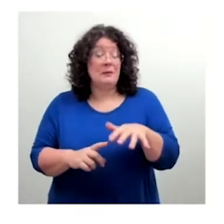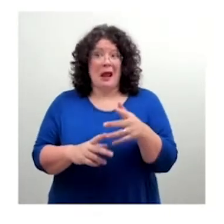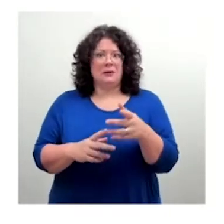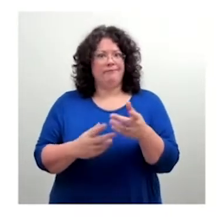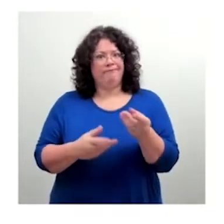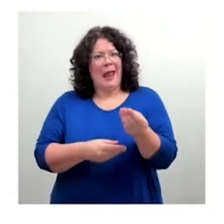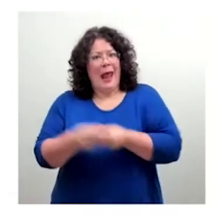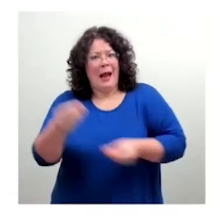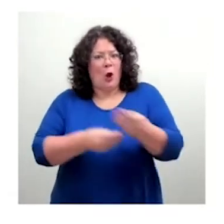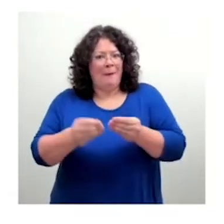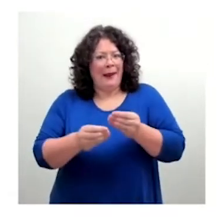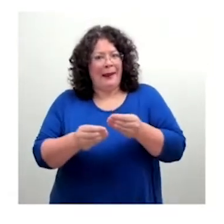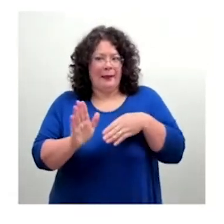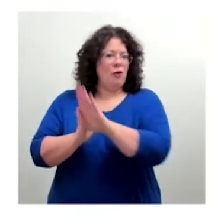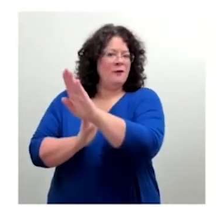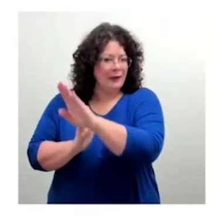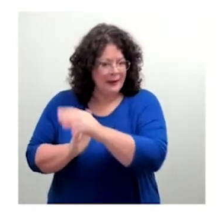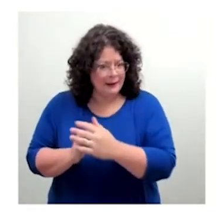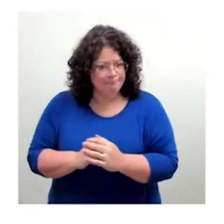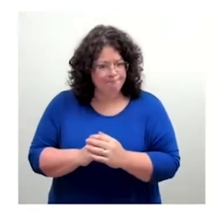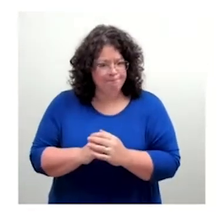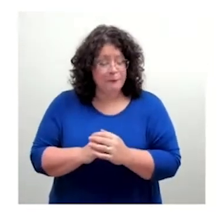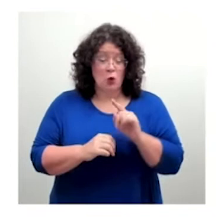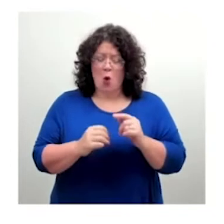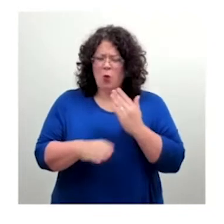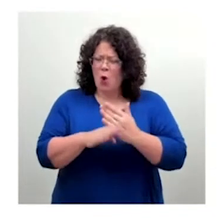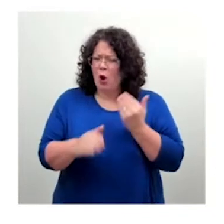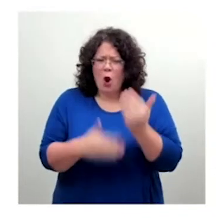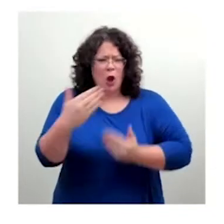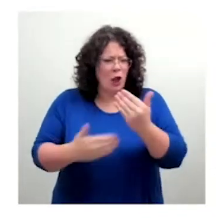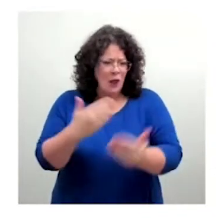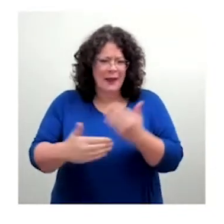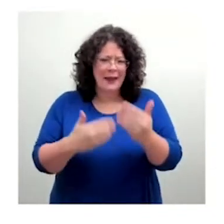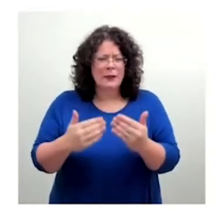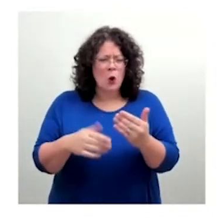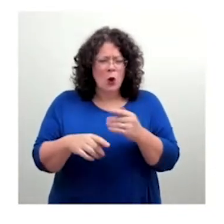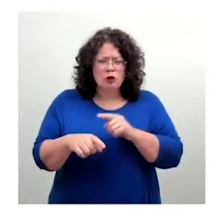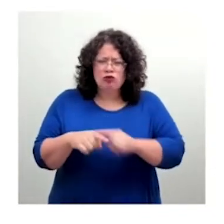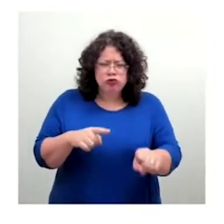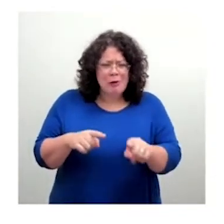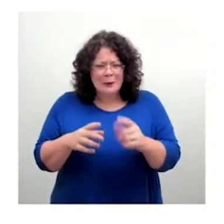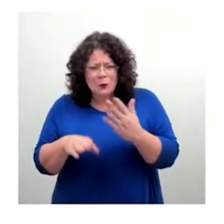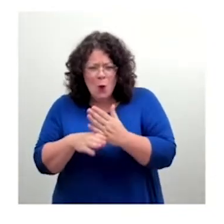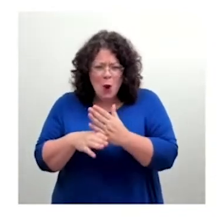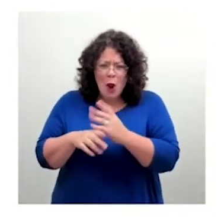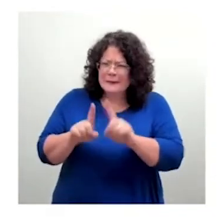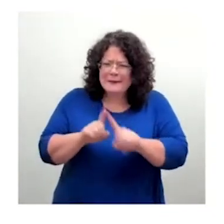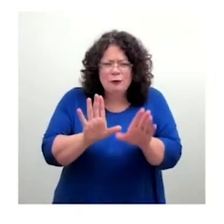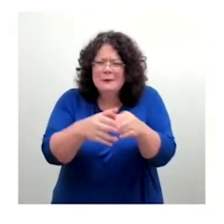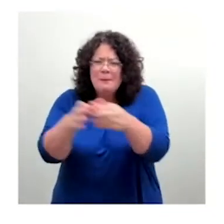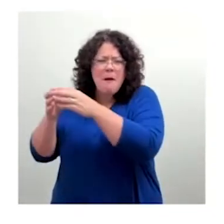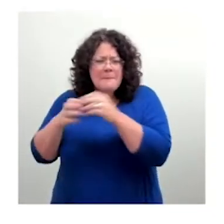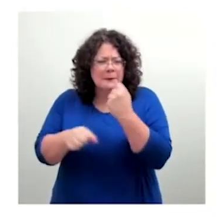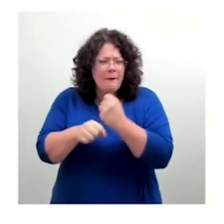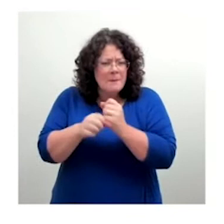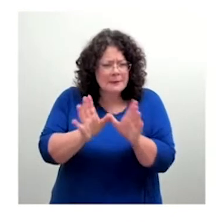move the dial on those themes. And last but not least, we've got quite a significant stakeholder engagement effort in the disability